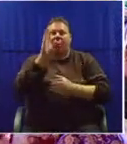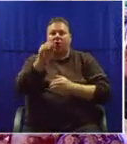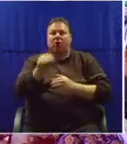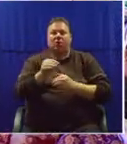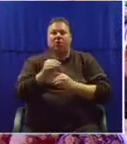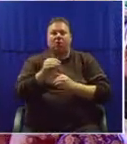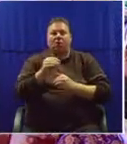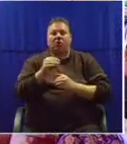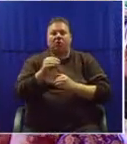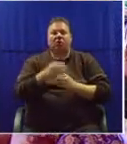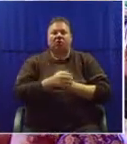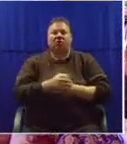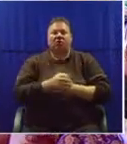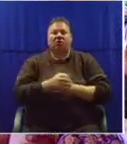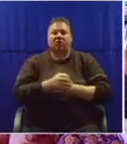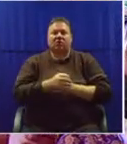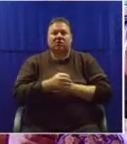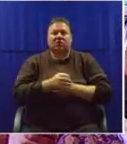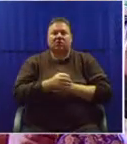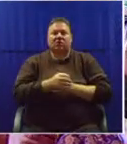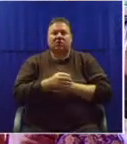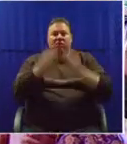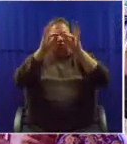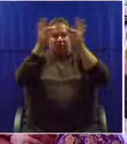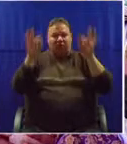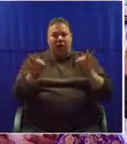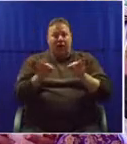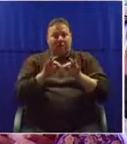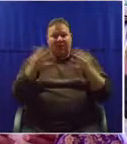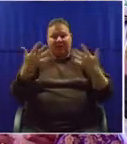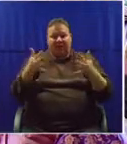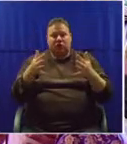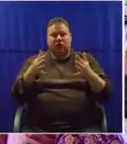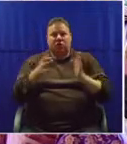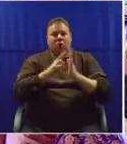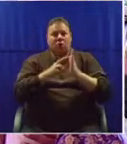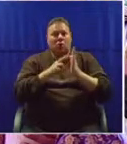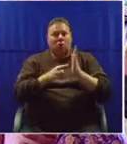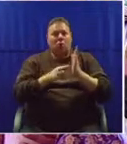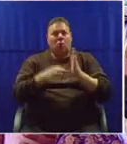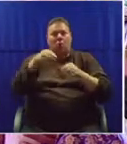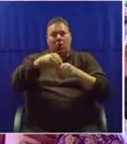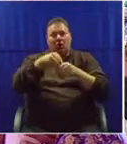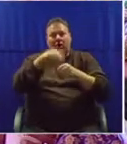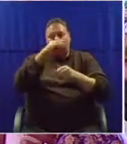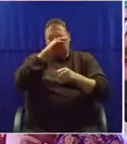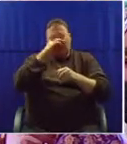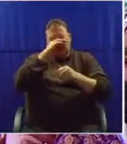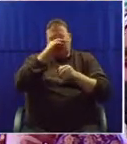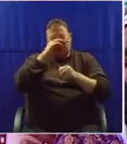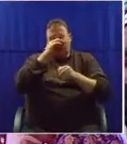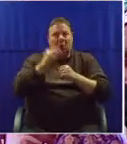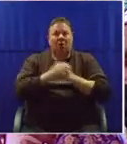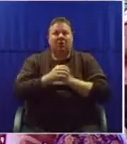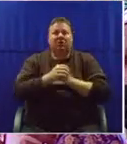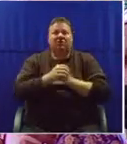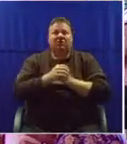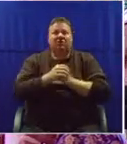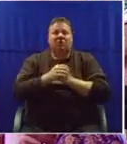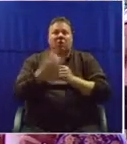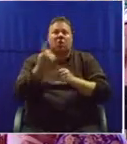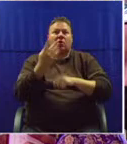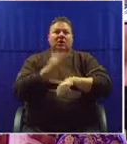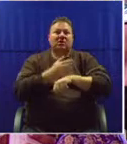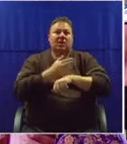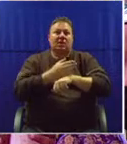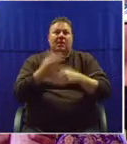Madam Speaker, is that because of the framing and the rule that gives you that framing responsibility, and that the only time